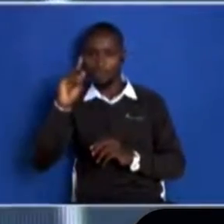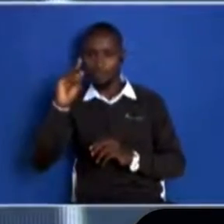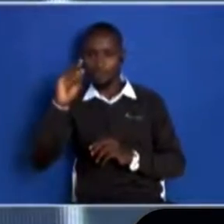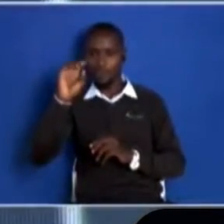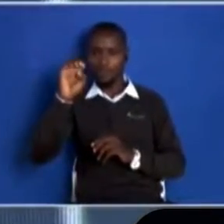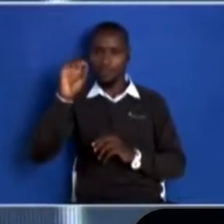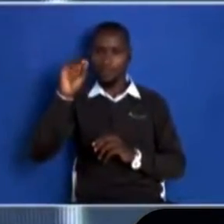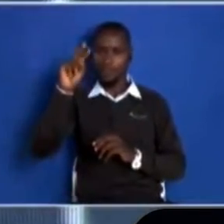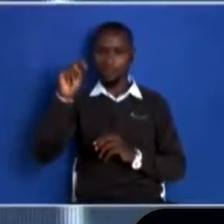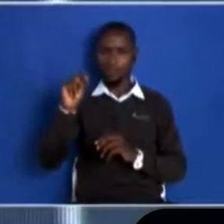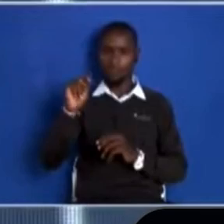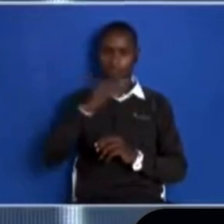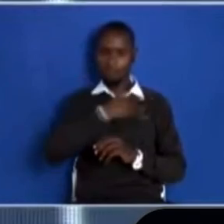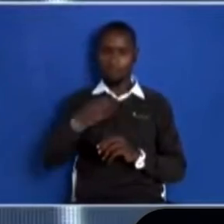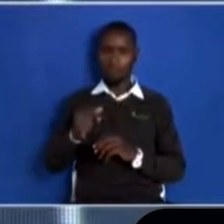Christ.